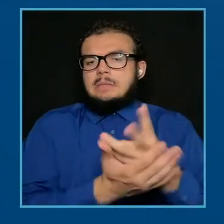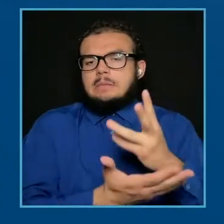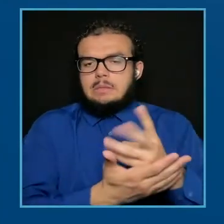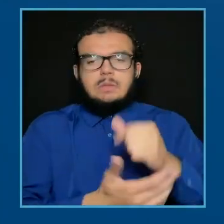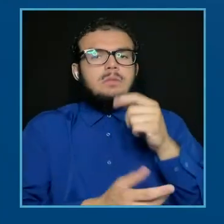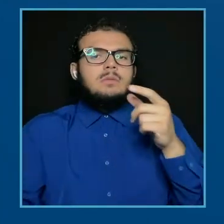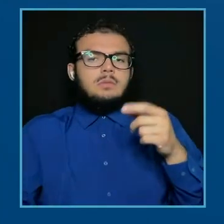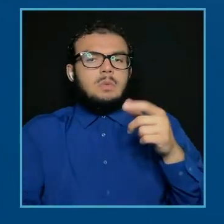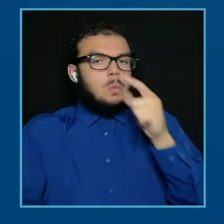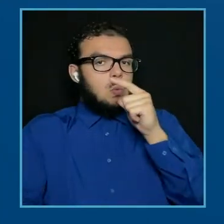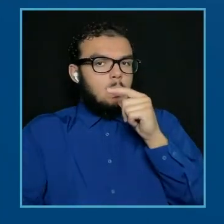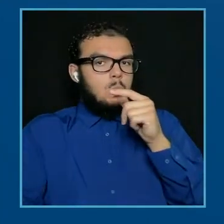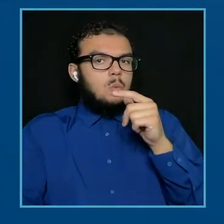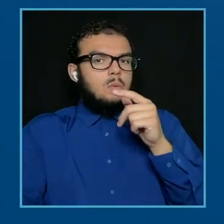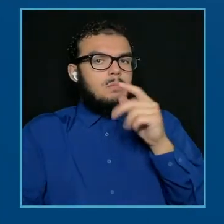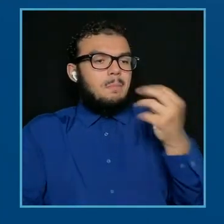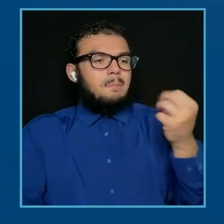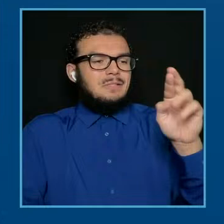Townley.